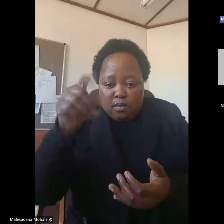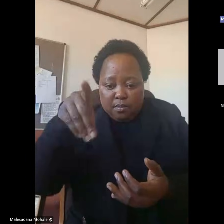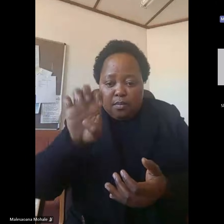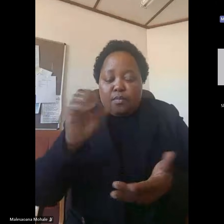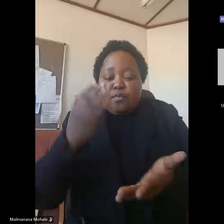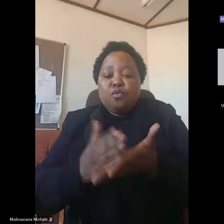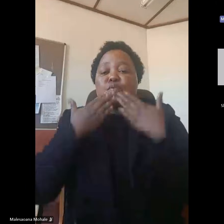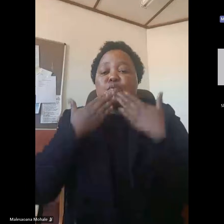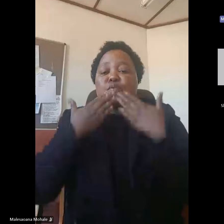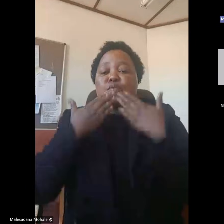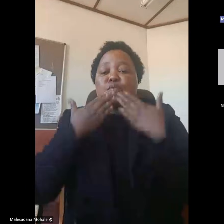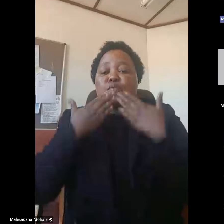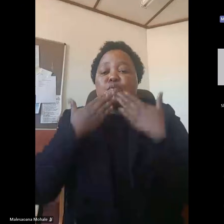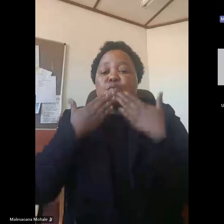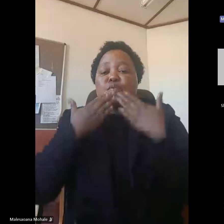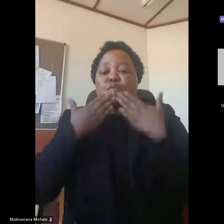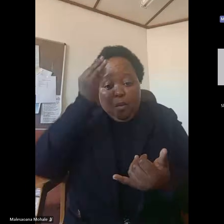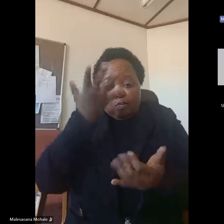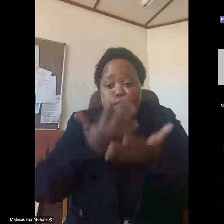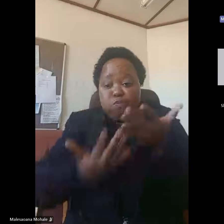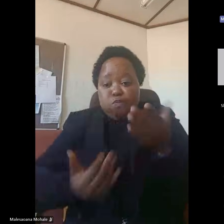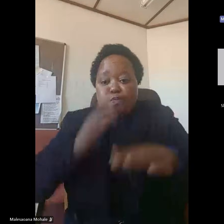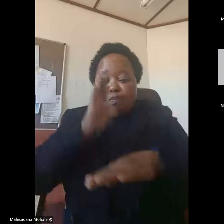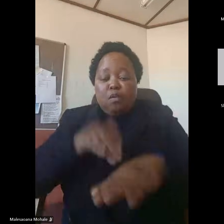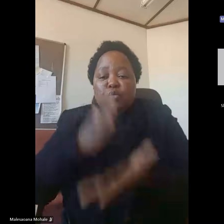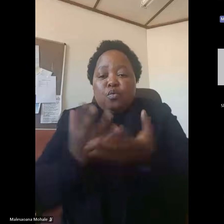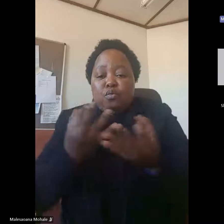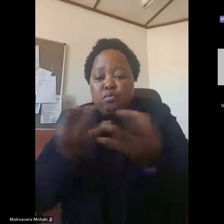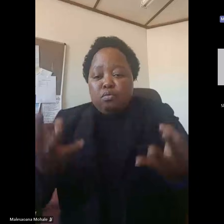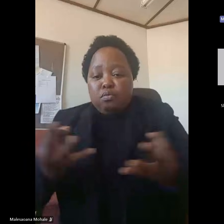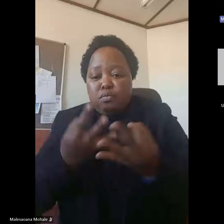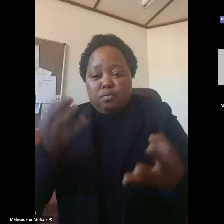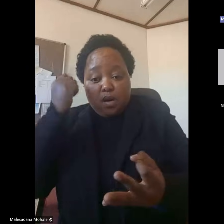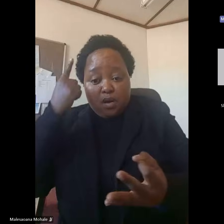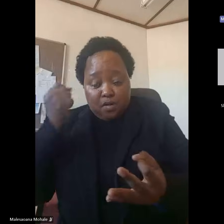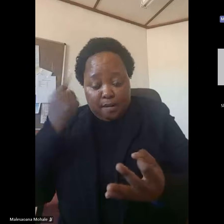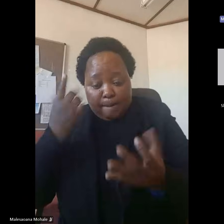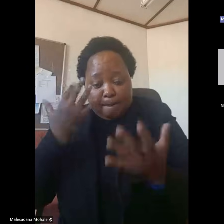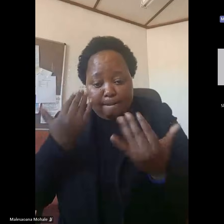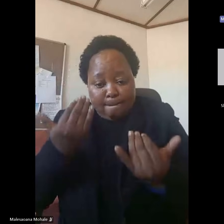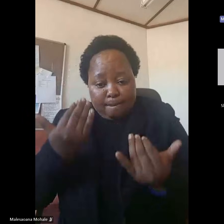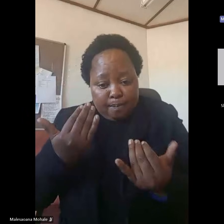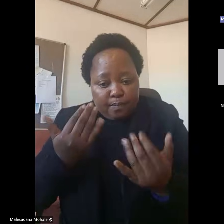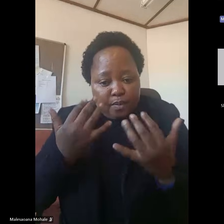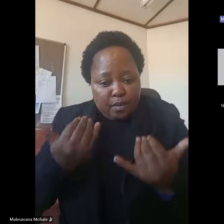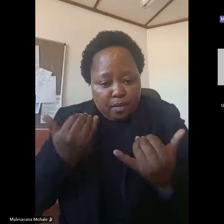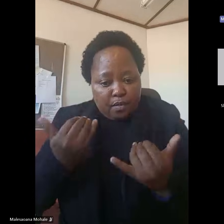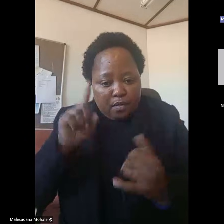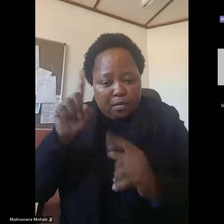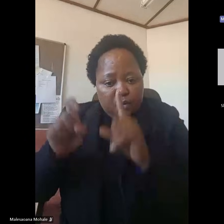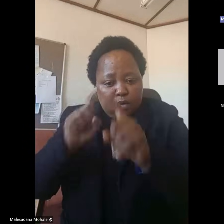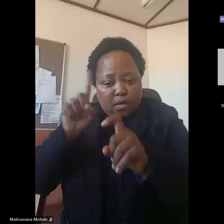us and given us much to reflect on. One of the key questions she challenged